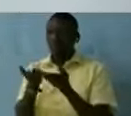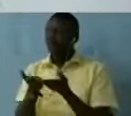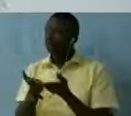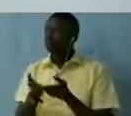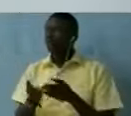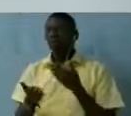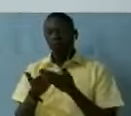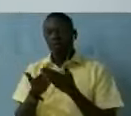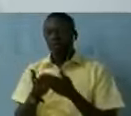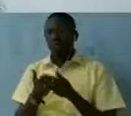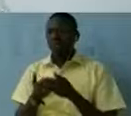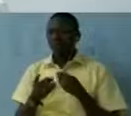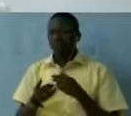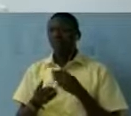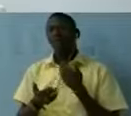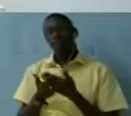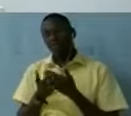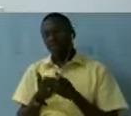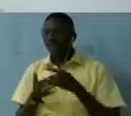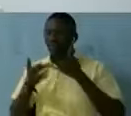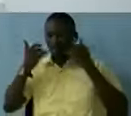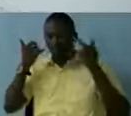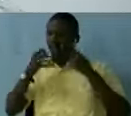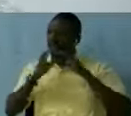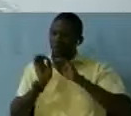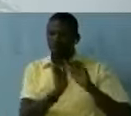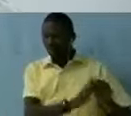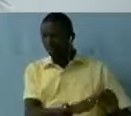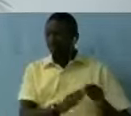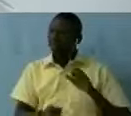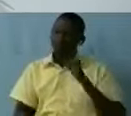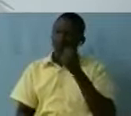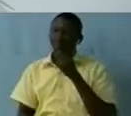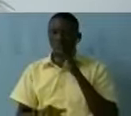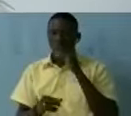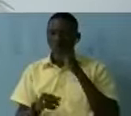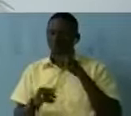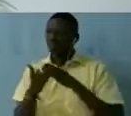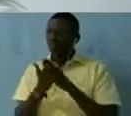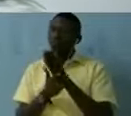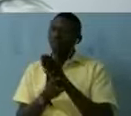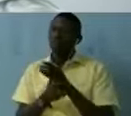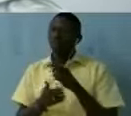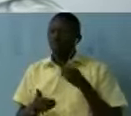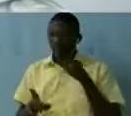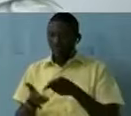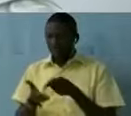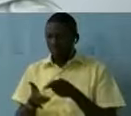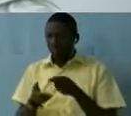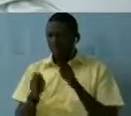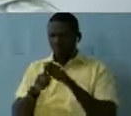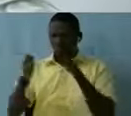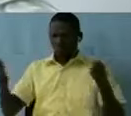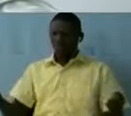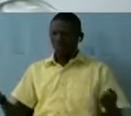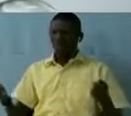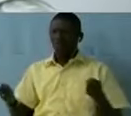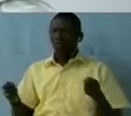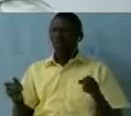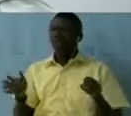off my mask. It's difficult speaking through it. There is this article in the Standard newspaper of today.